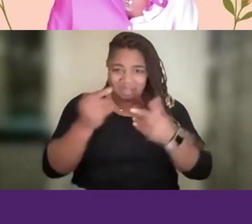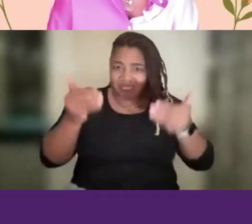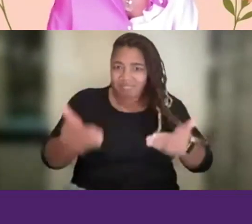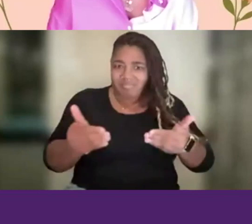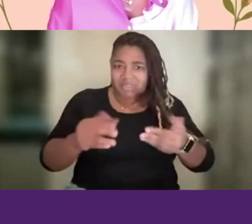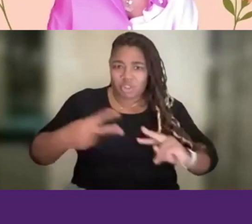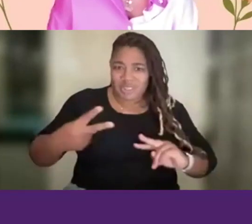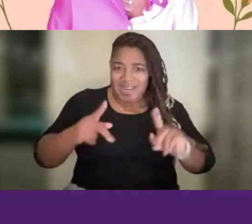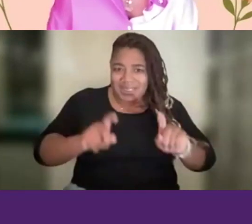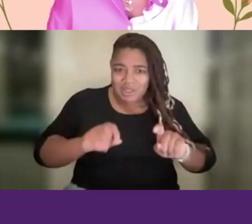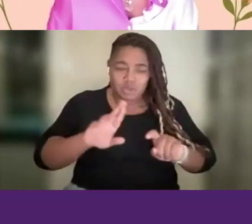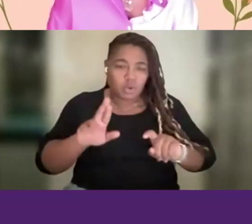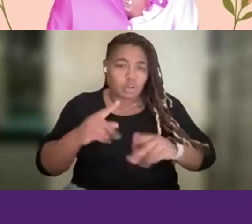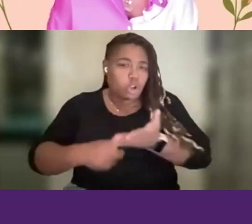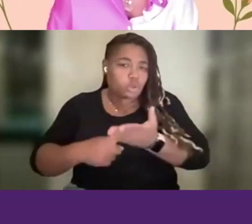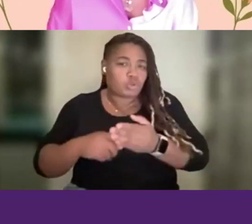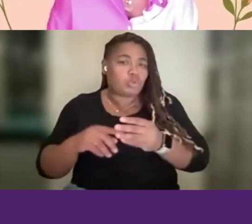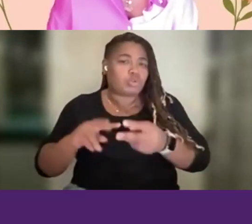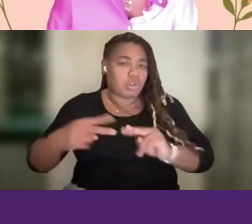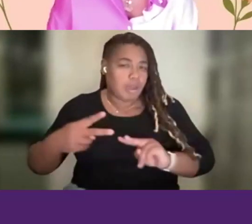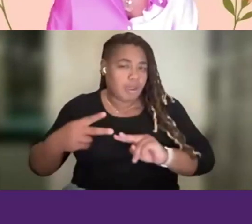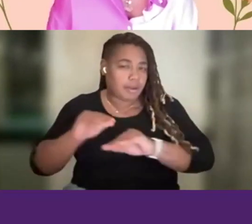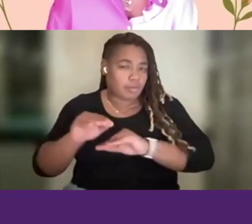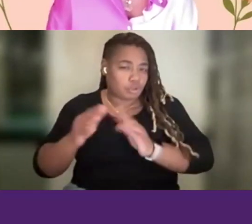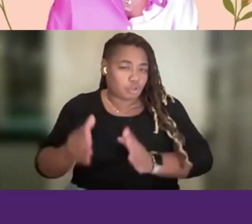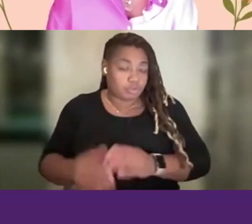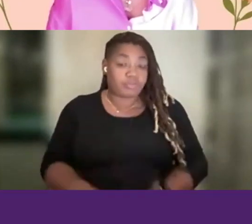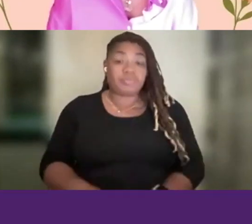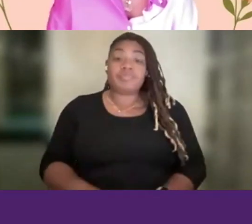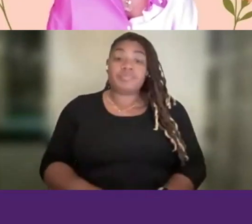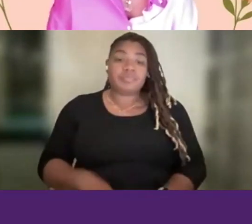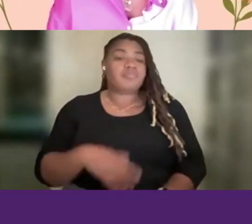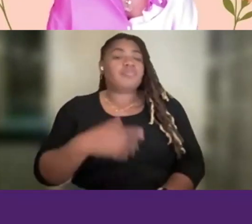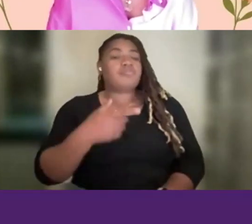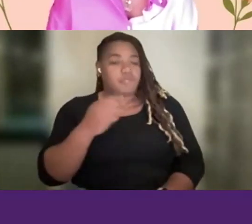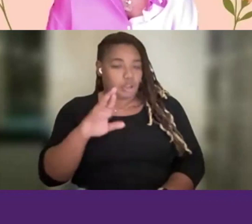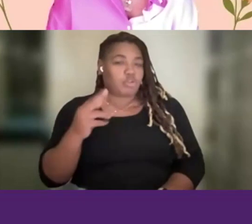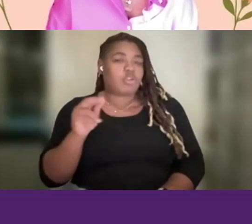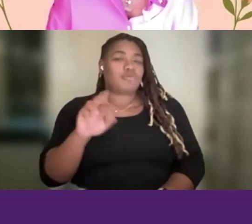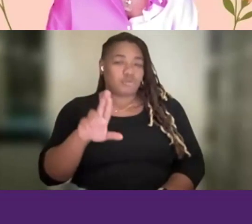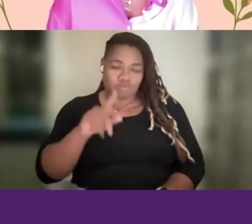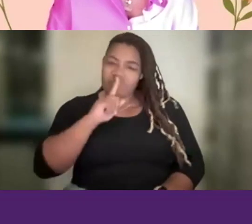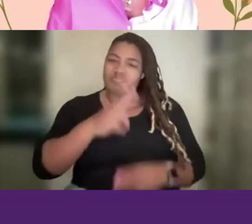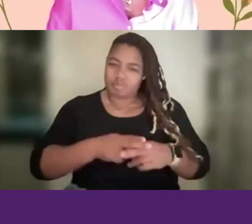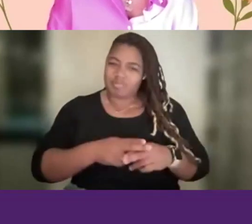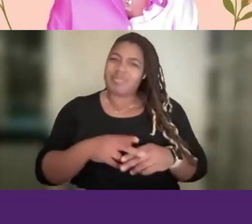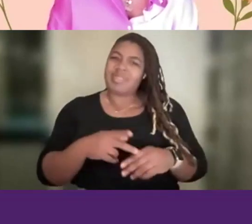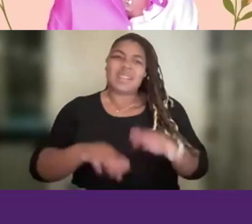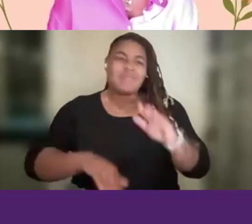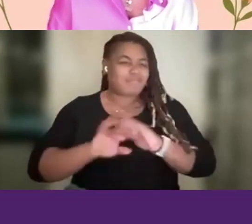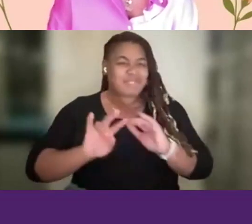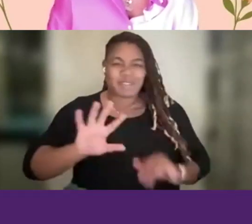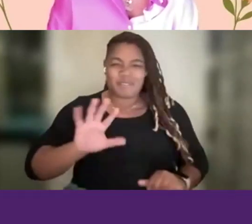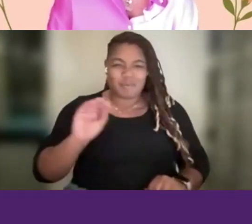counselor? Sure. So like you said, up to 75% of women who have breast cancer actually won't have a family history, which